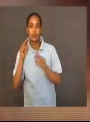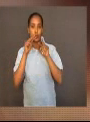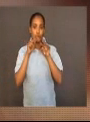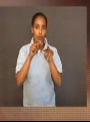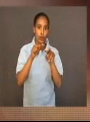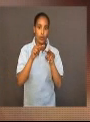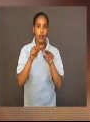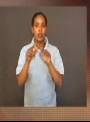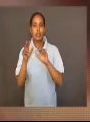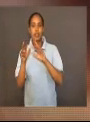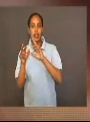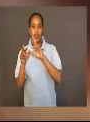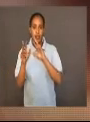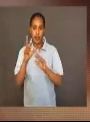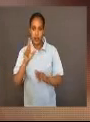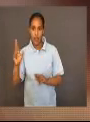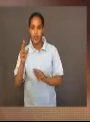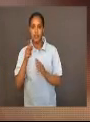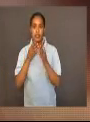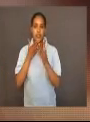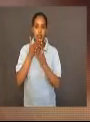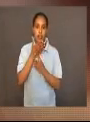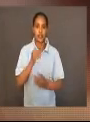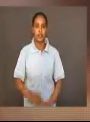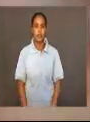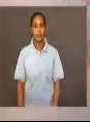shown on the right side.